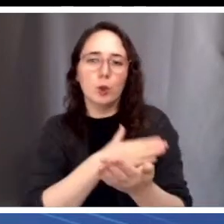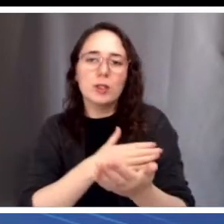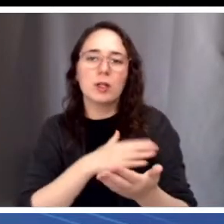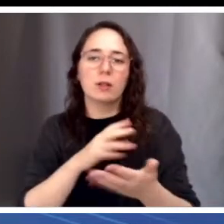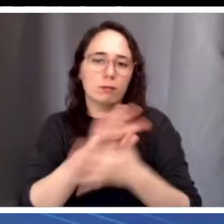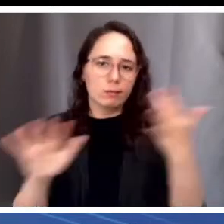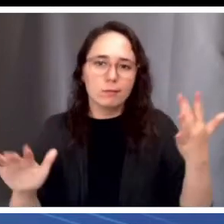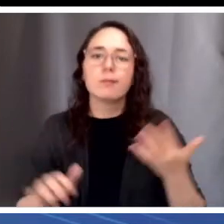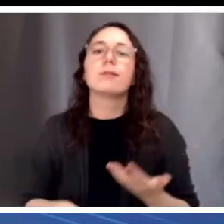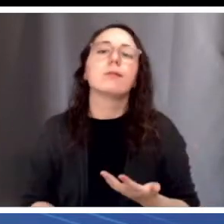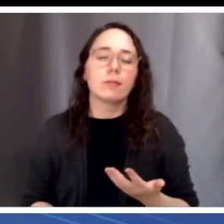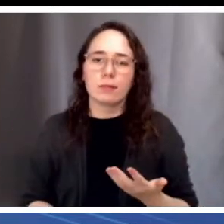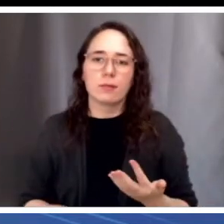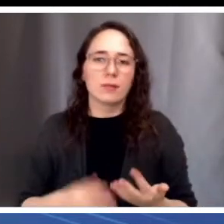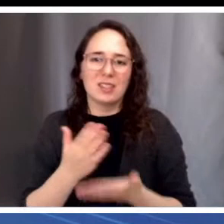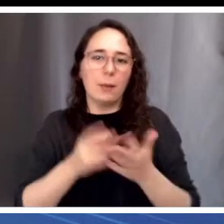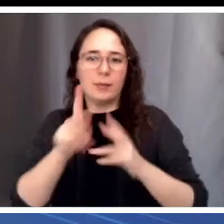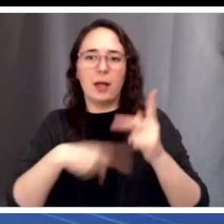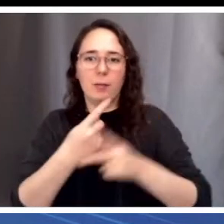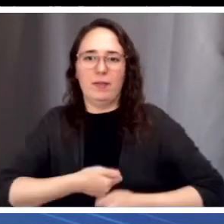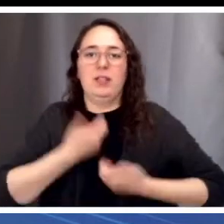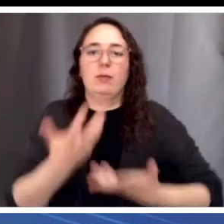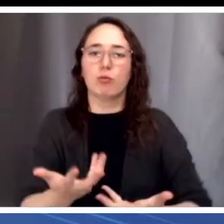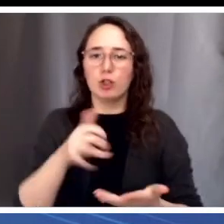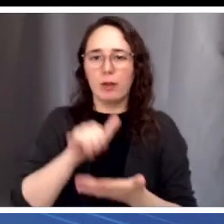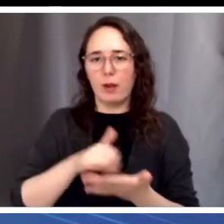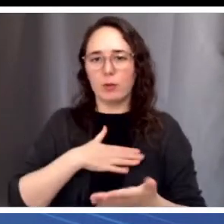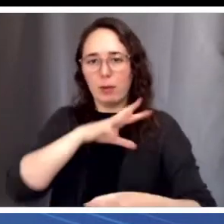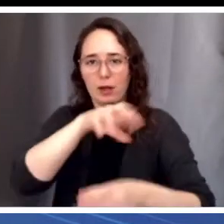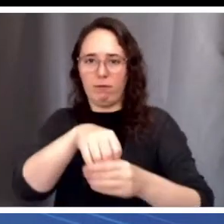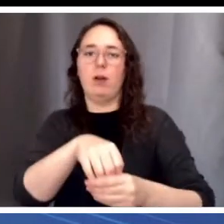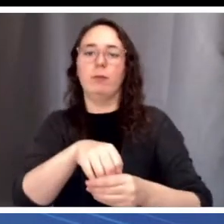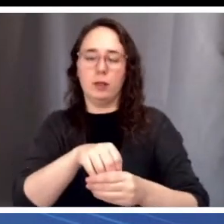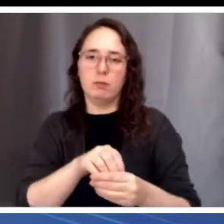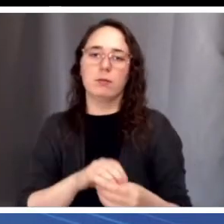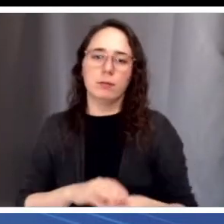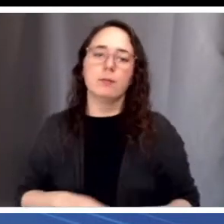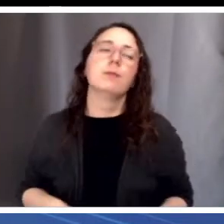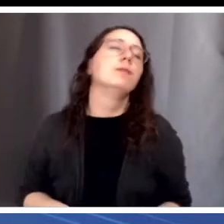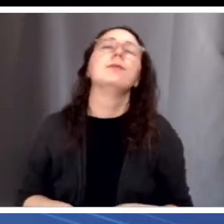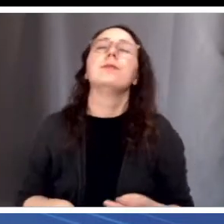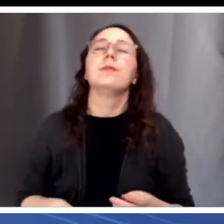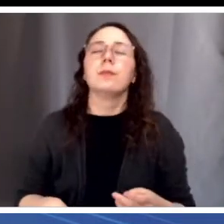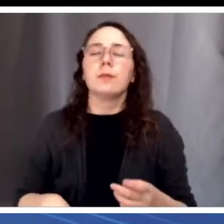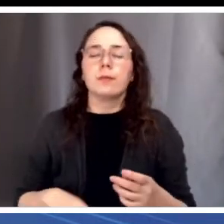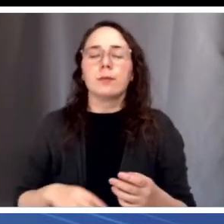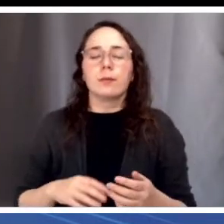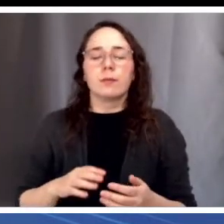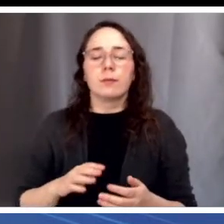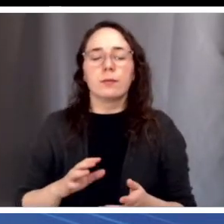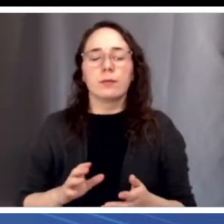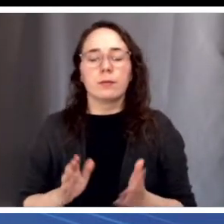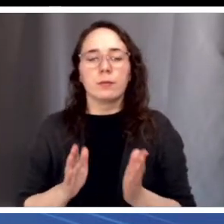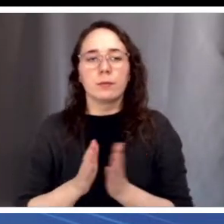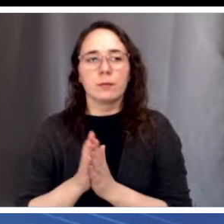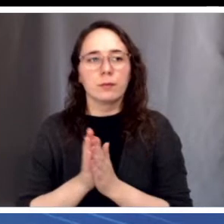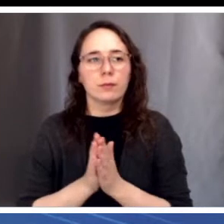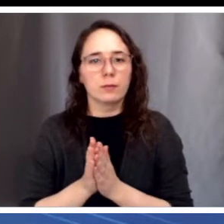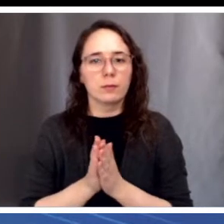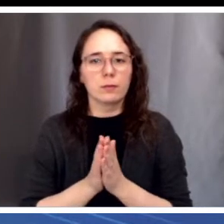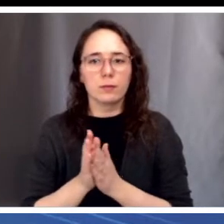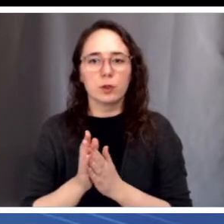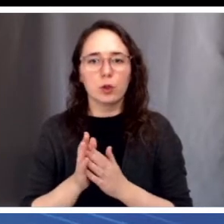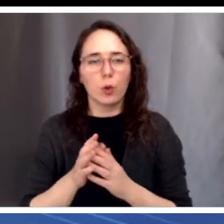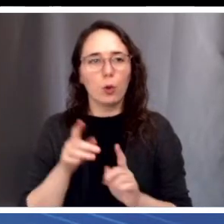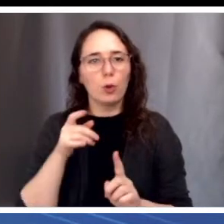expressing something beyond our everyday lives. And so that being said, my goal was to be sure